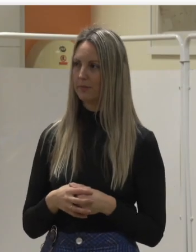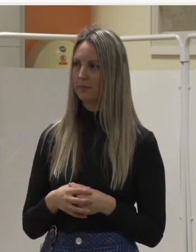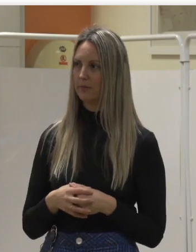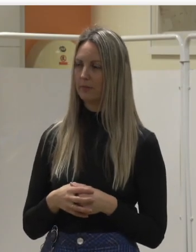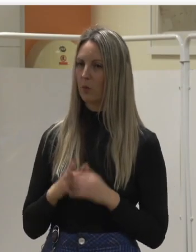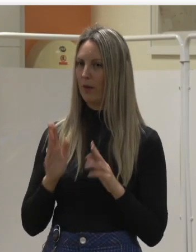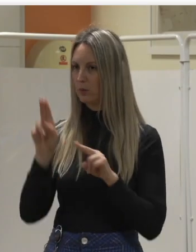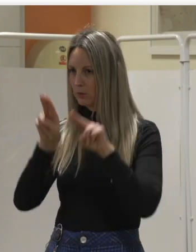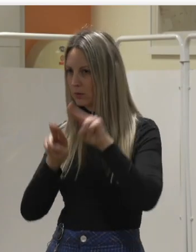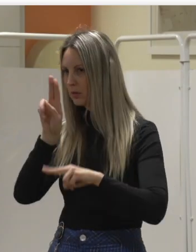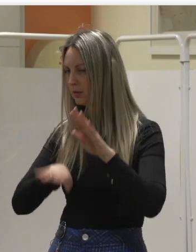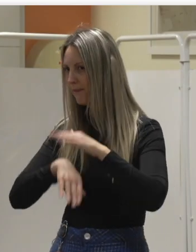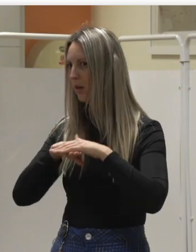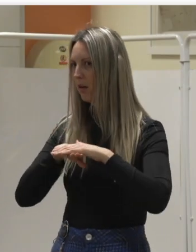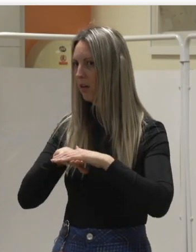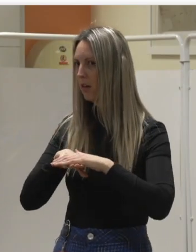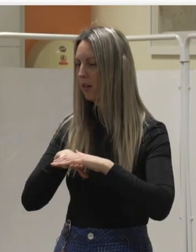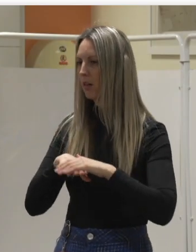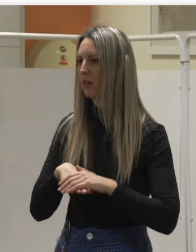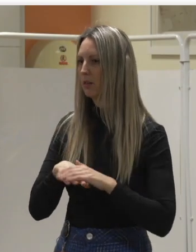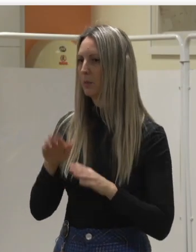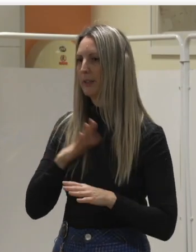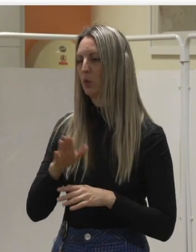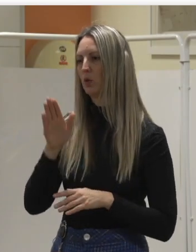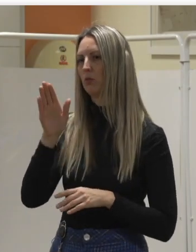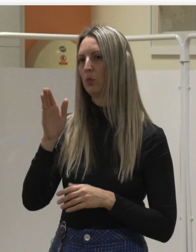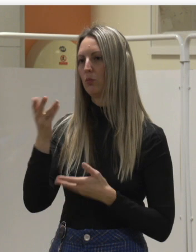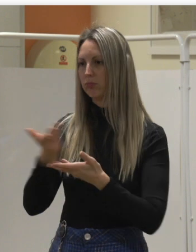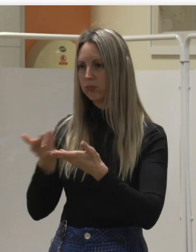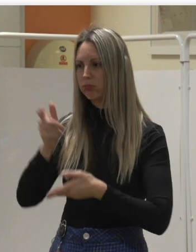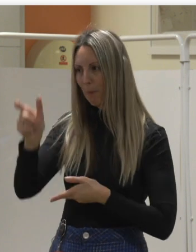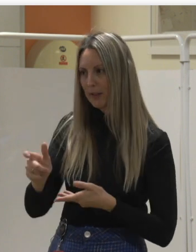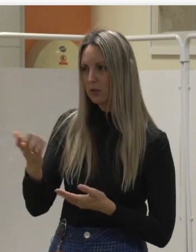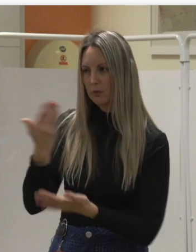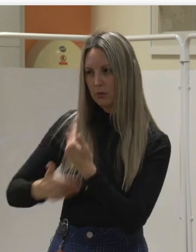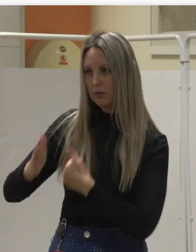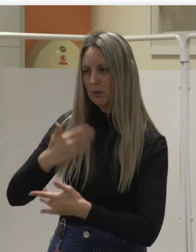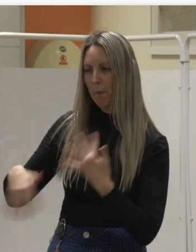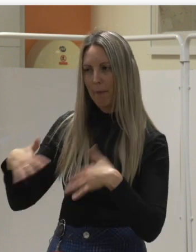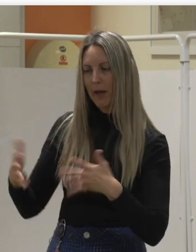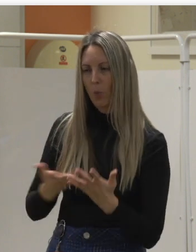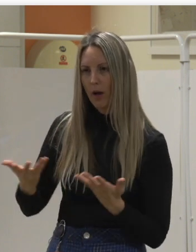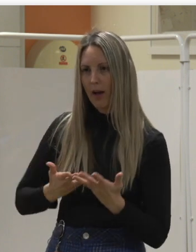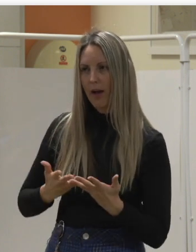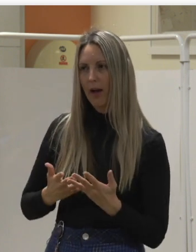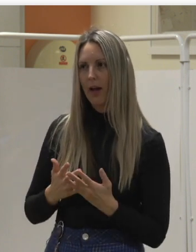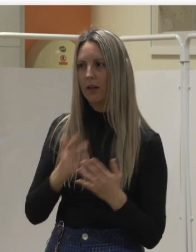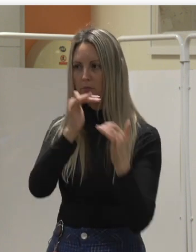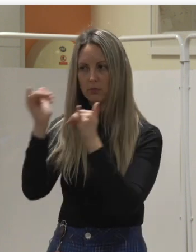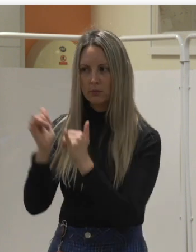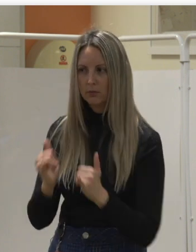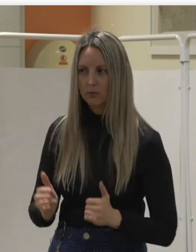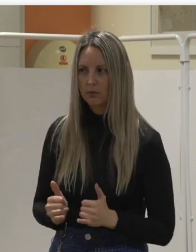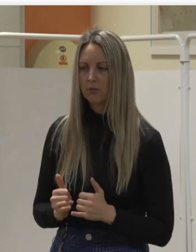making proper assessment and discussing the aspects of this with the patient and getting the help from